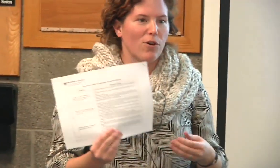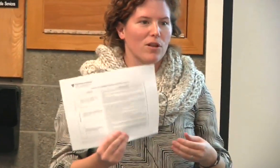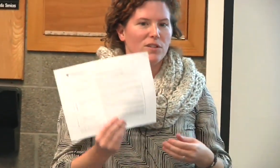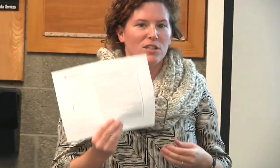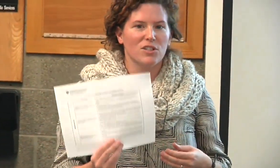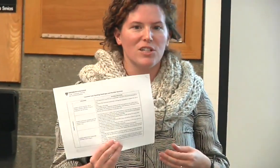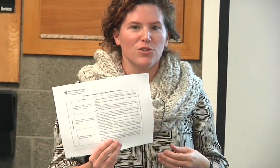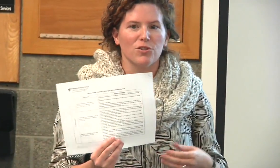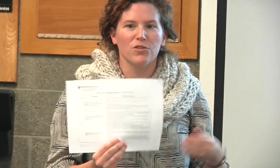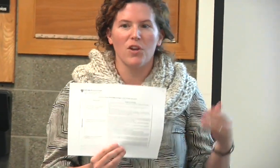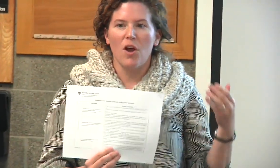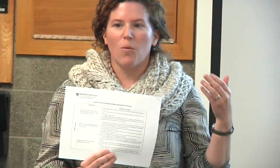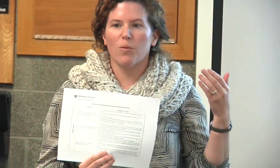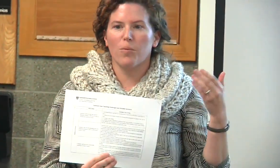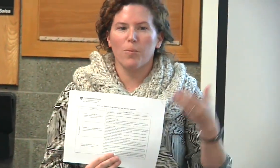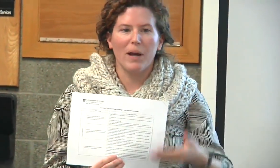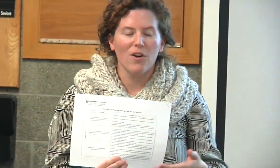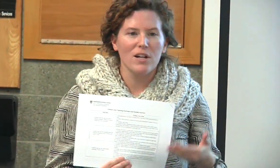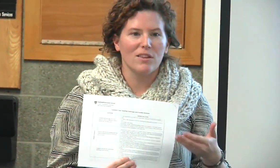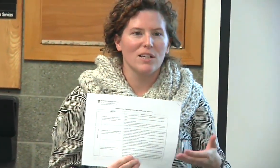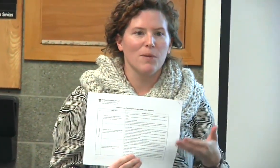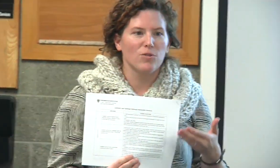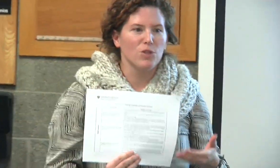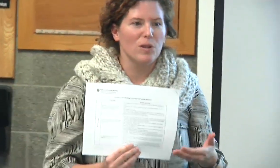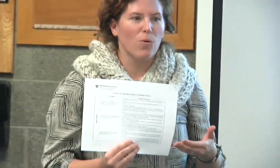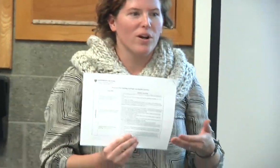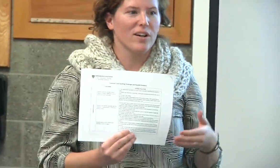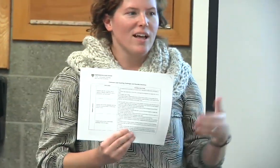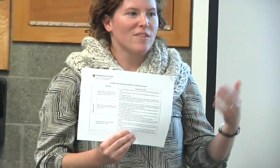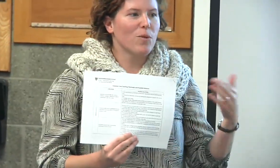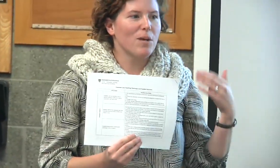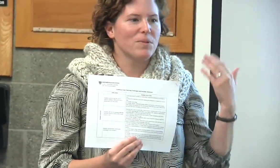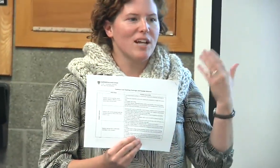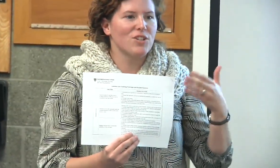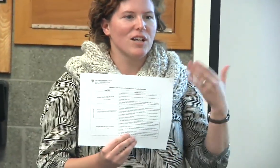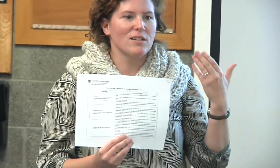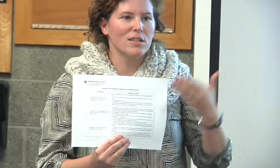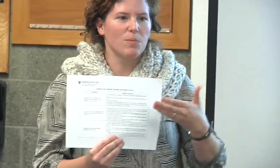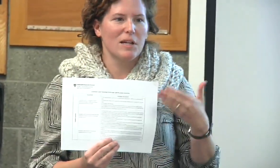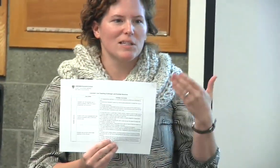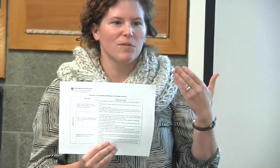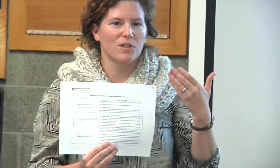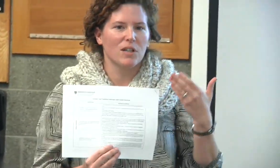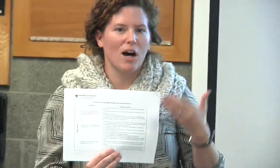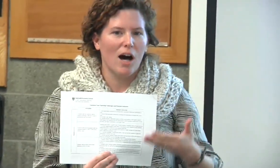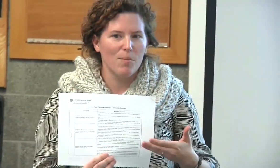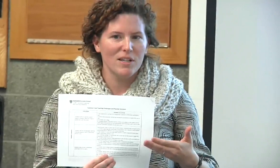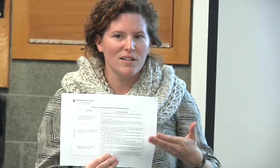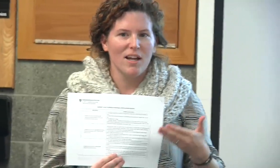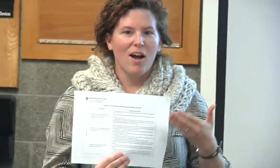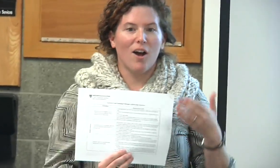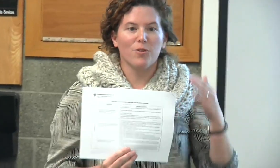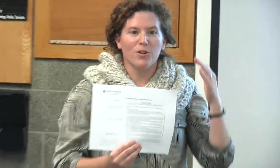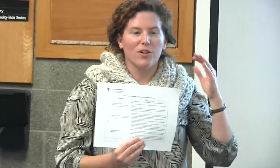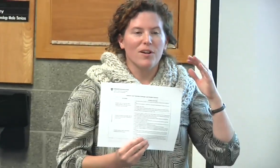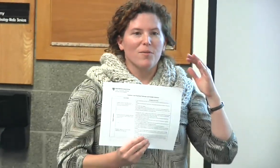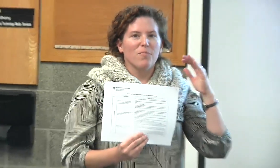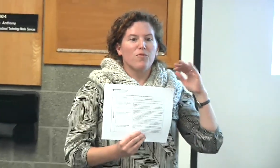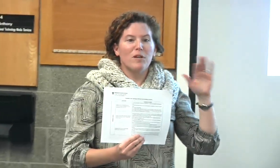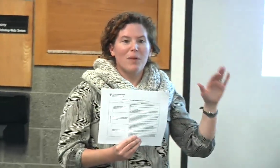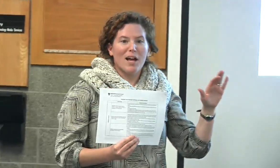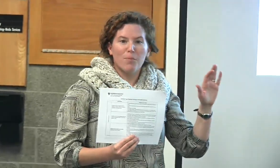great for all of us as teachers when we're preparing to think about doing one, that we can potentially anticipate some of the common